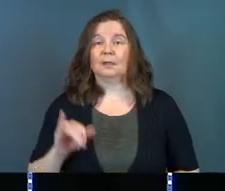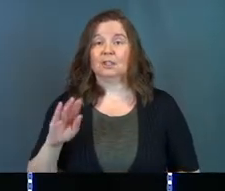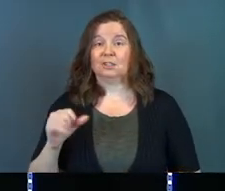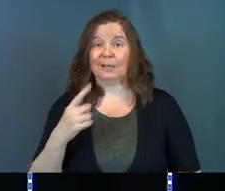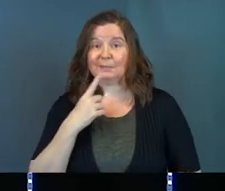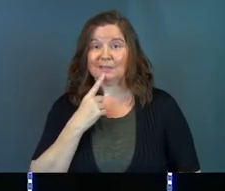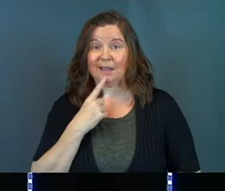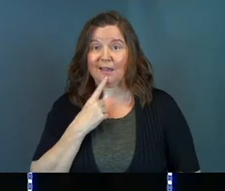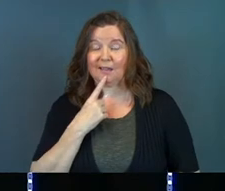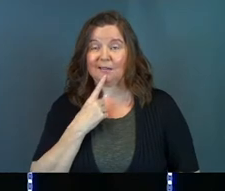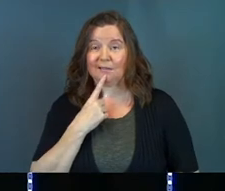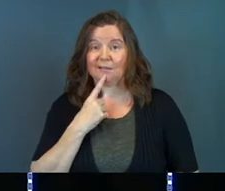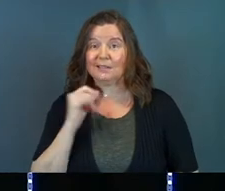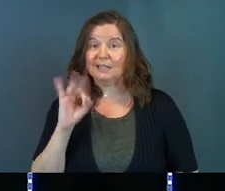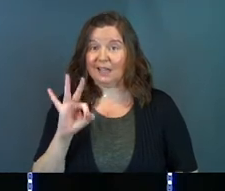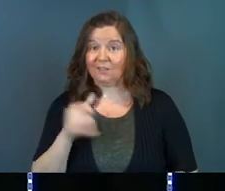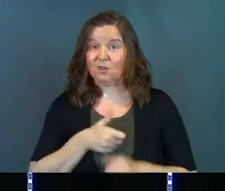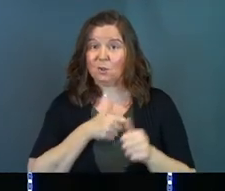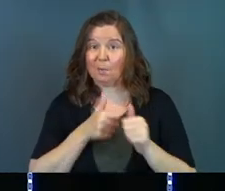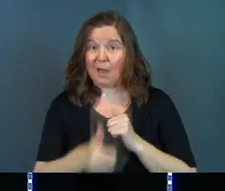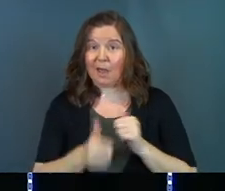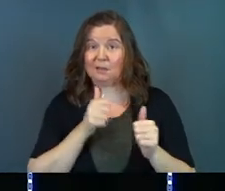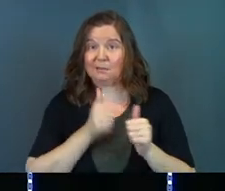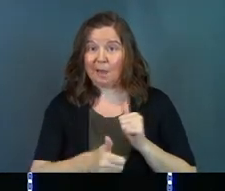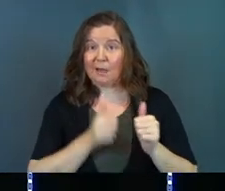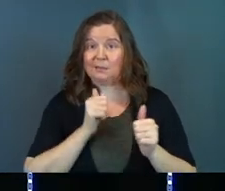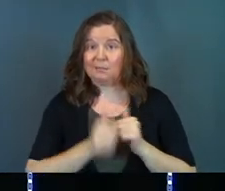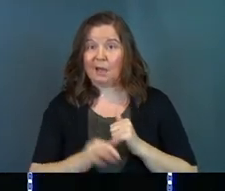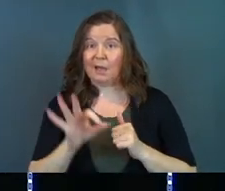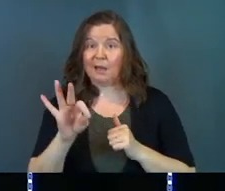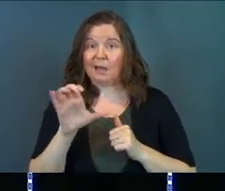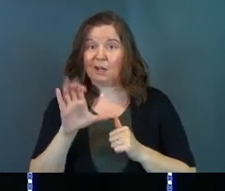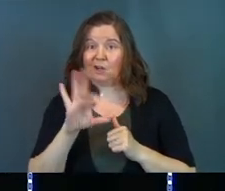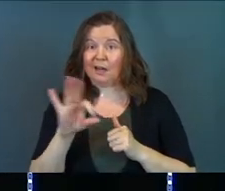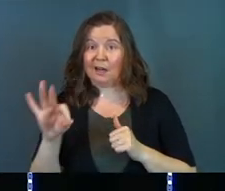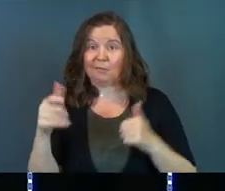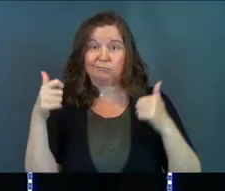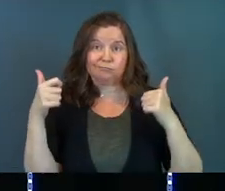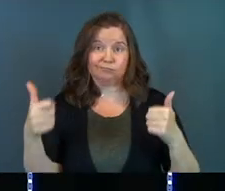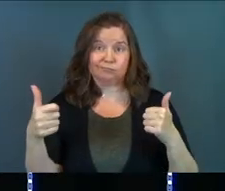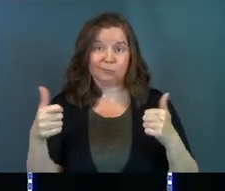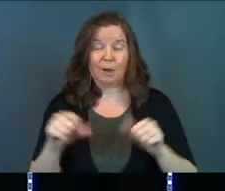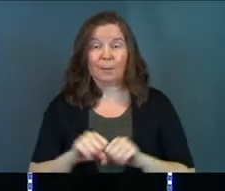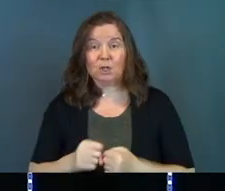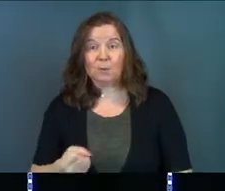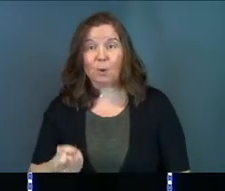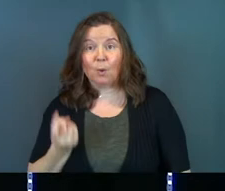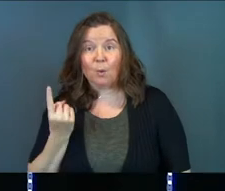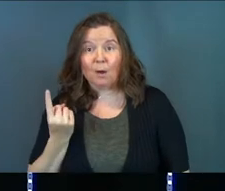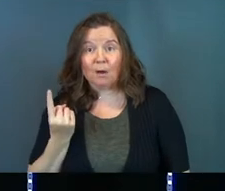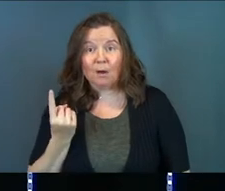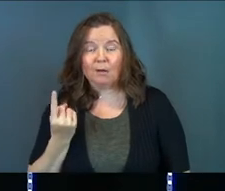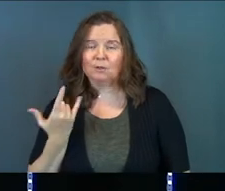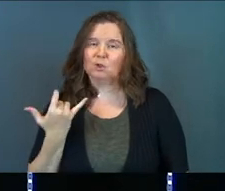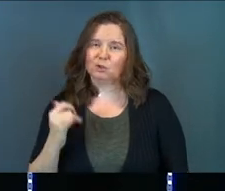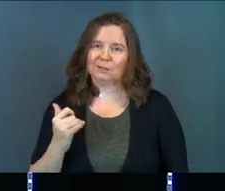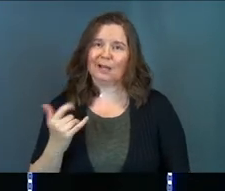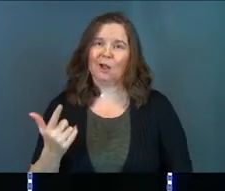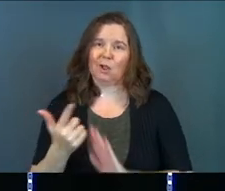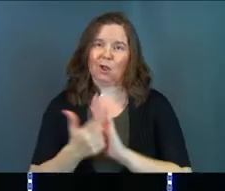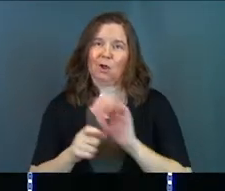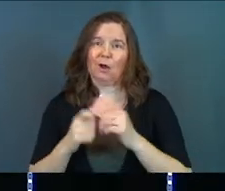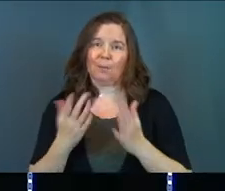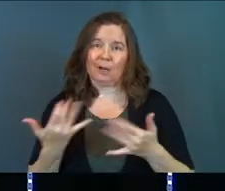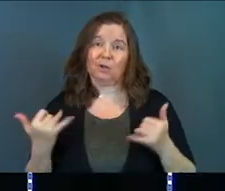James is saying, if you've passed the test on 999 of them, but you only broke one, you're still a